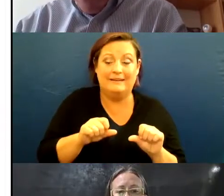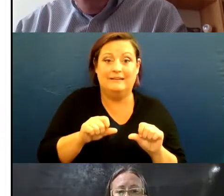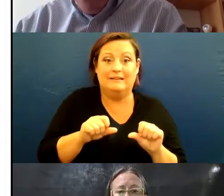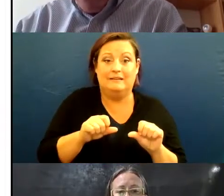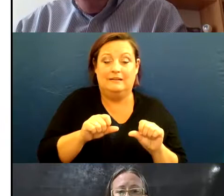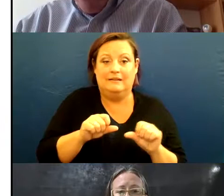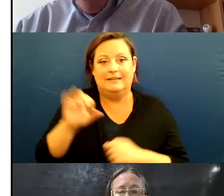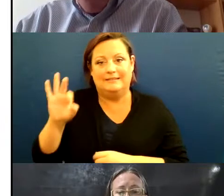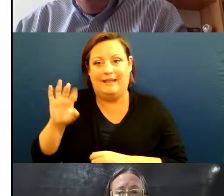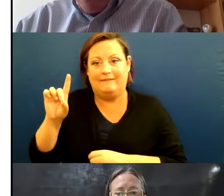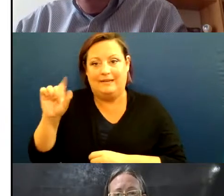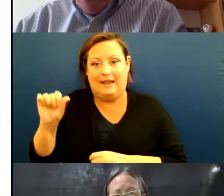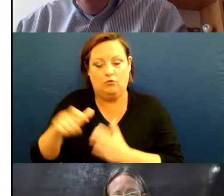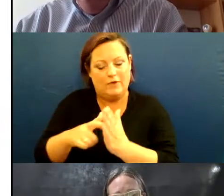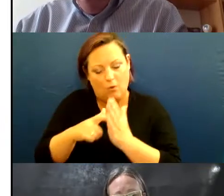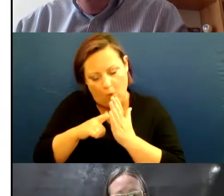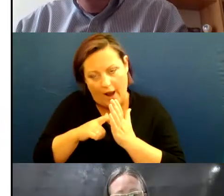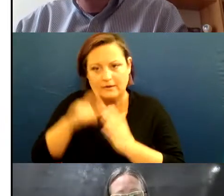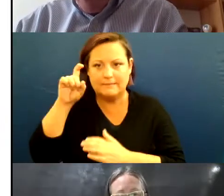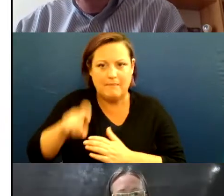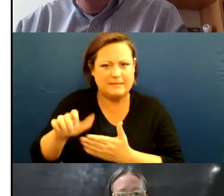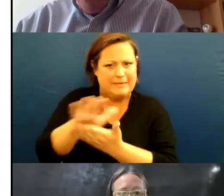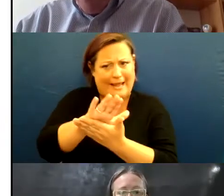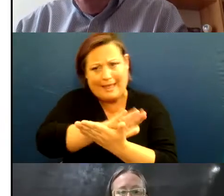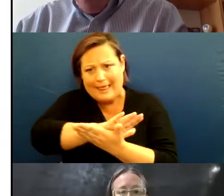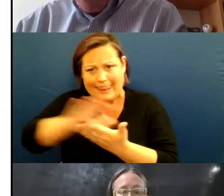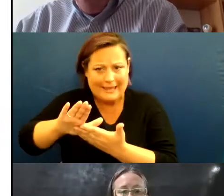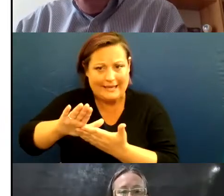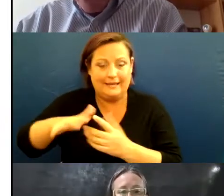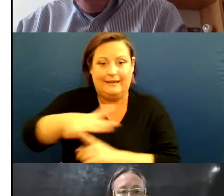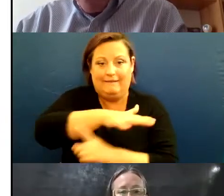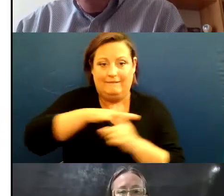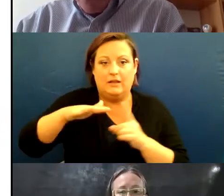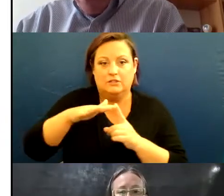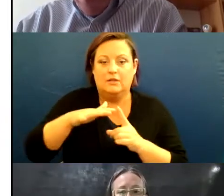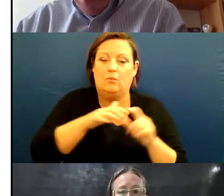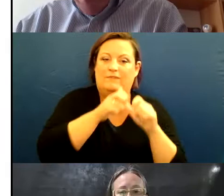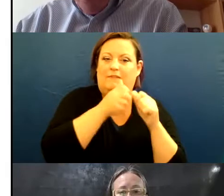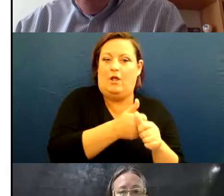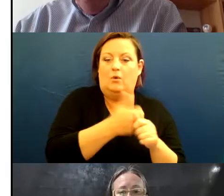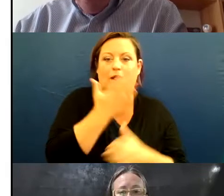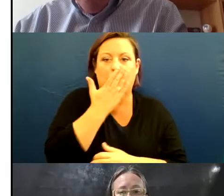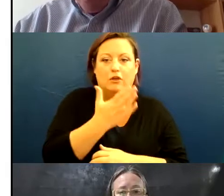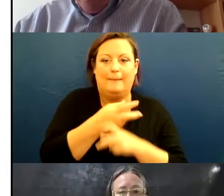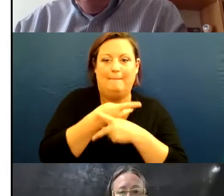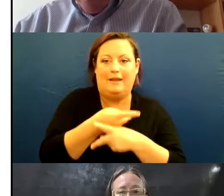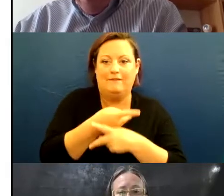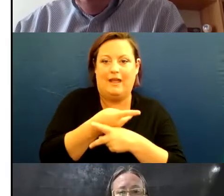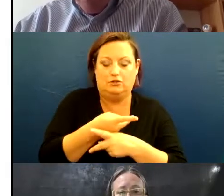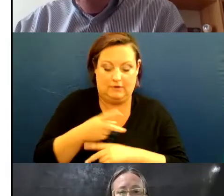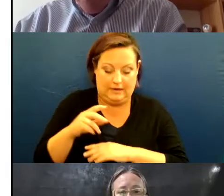this in a very clean environment, something called a good manufacturing practices facility. We were very